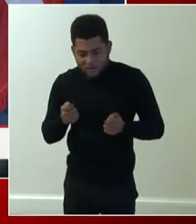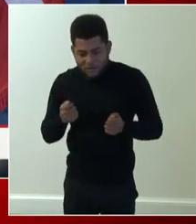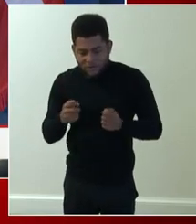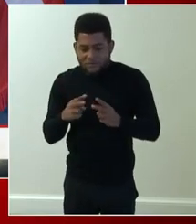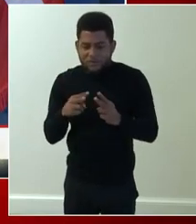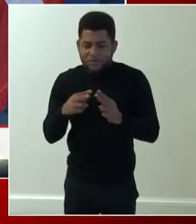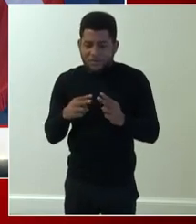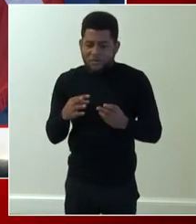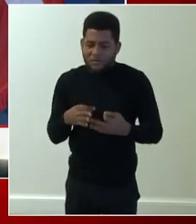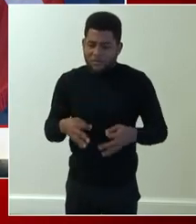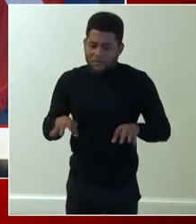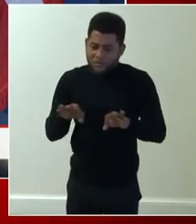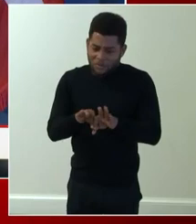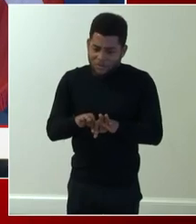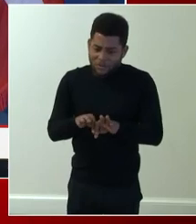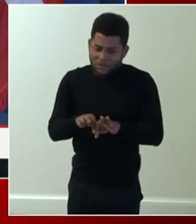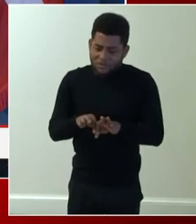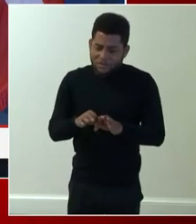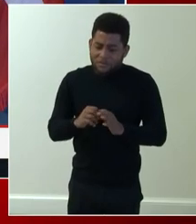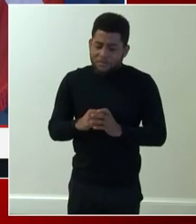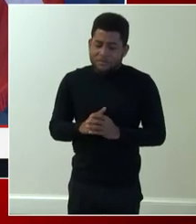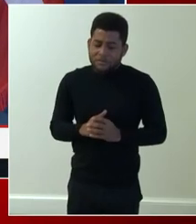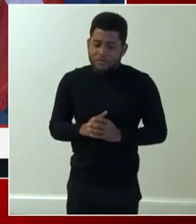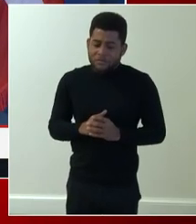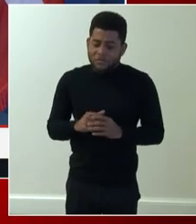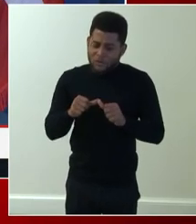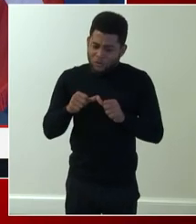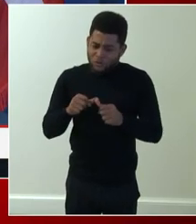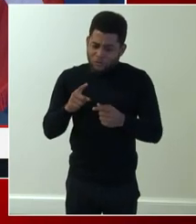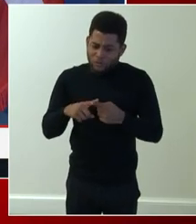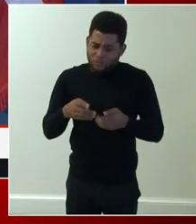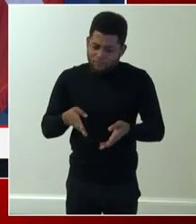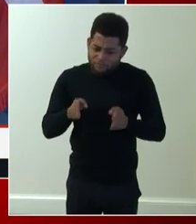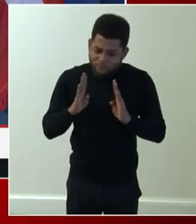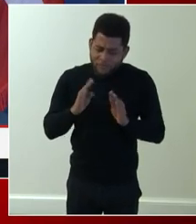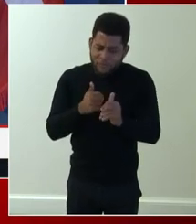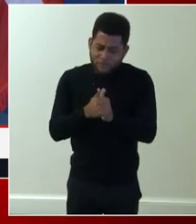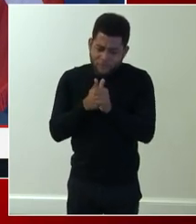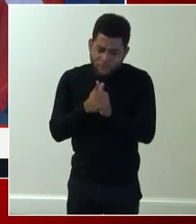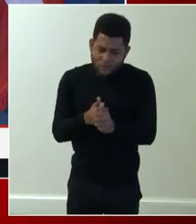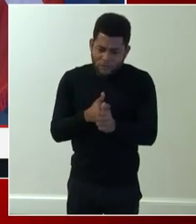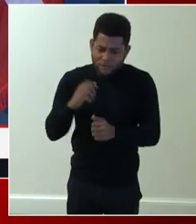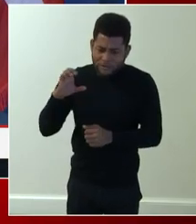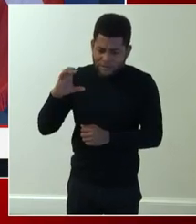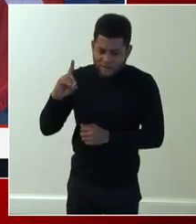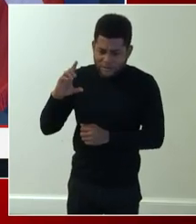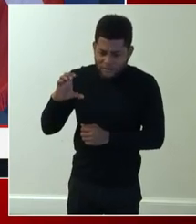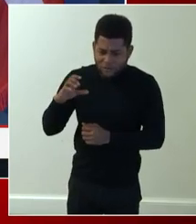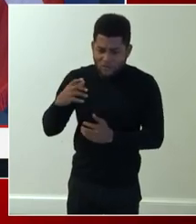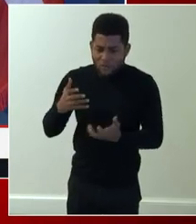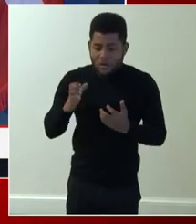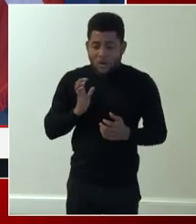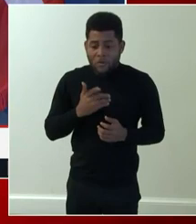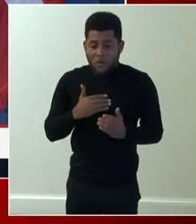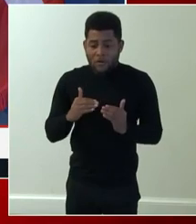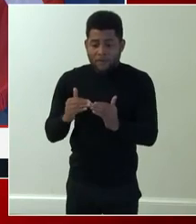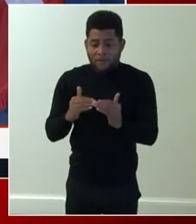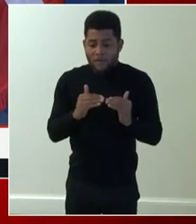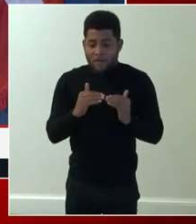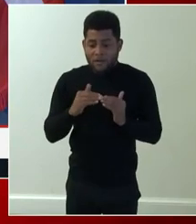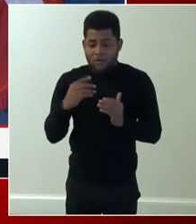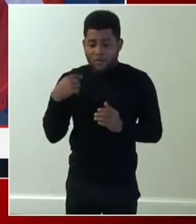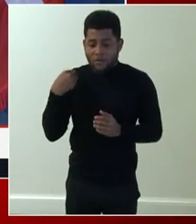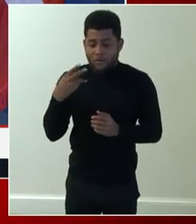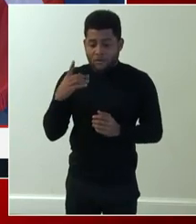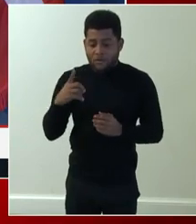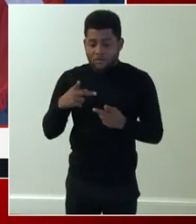very important, and continue to tune in and follow guidance. So I want our fellow Washingtonians, people in the